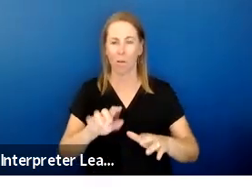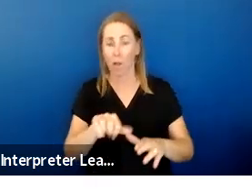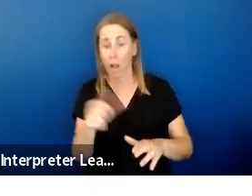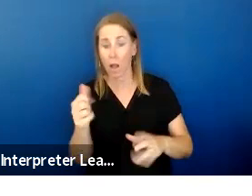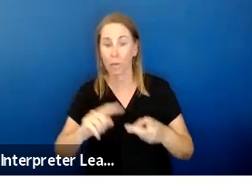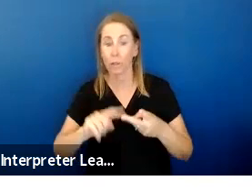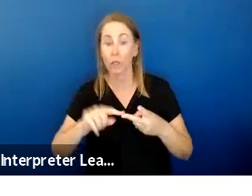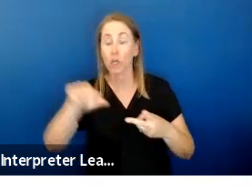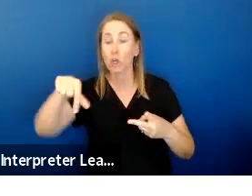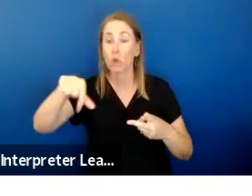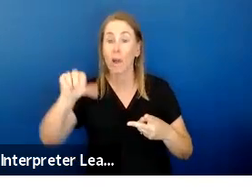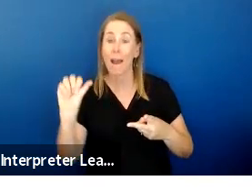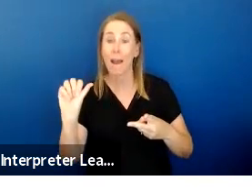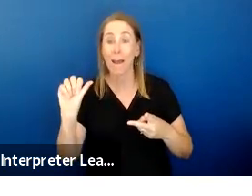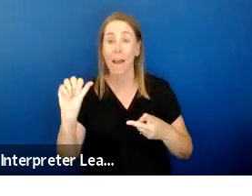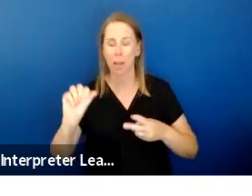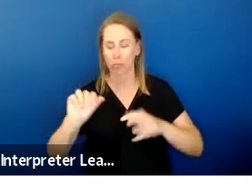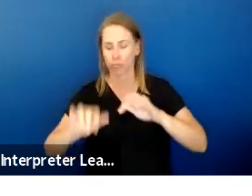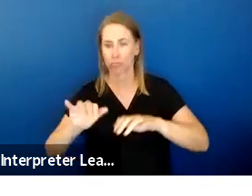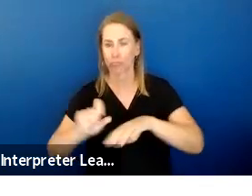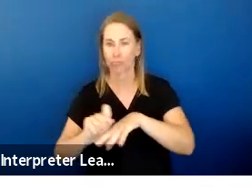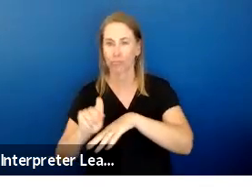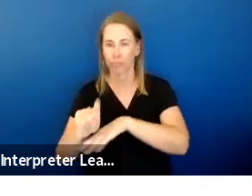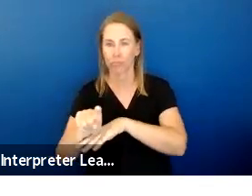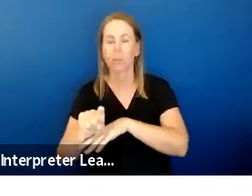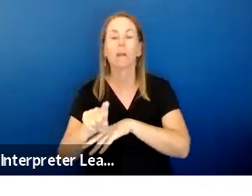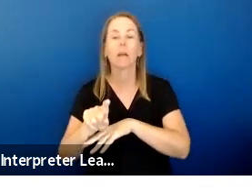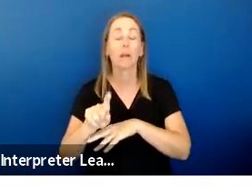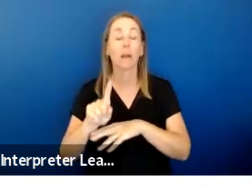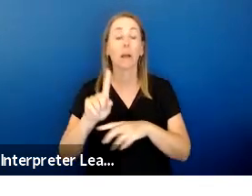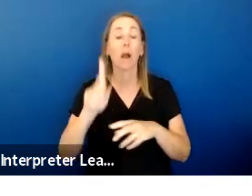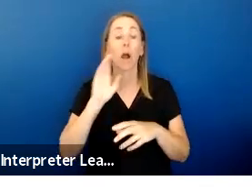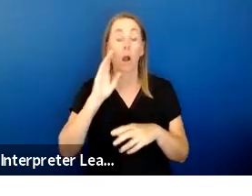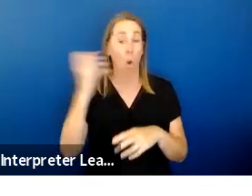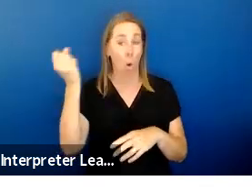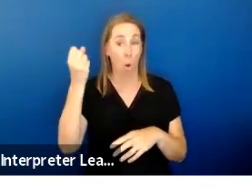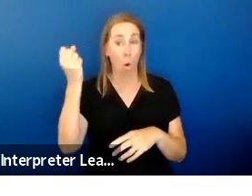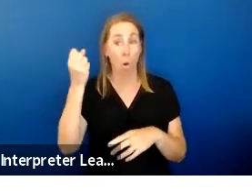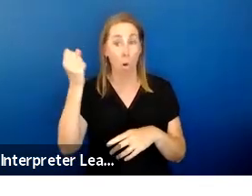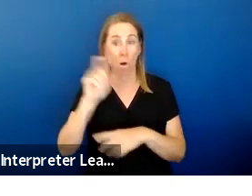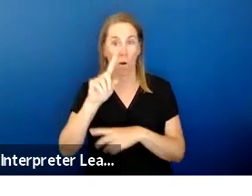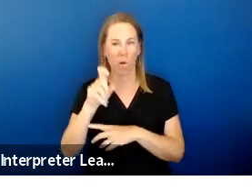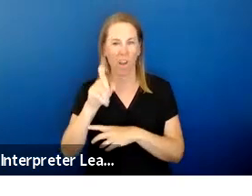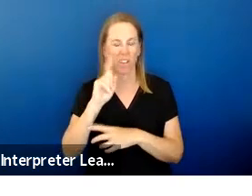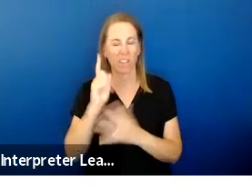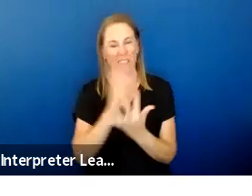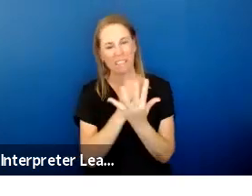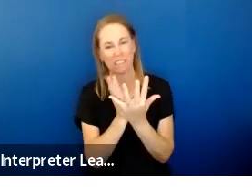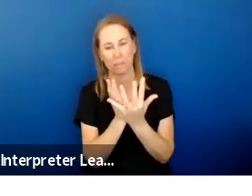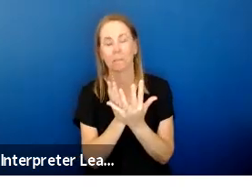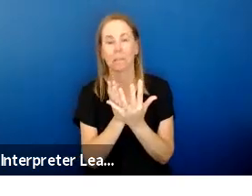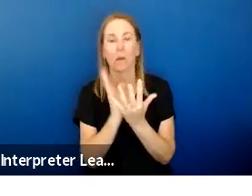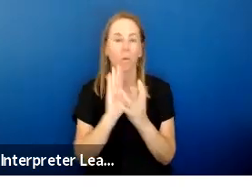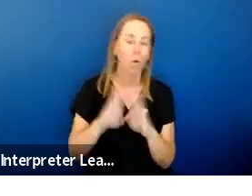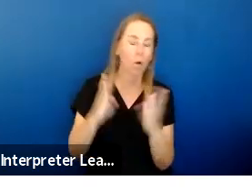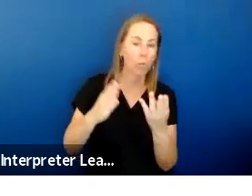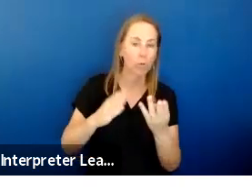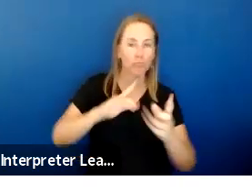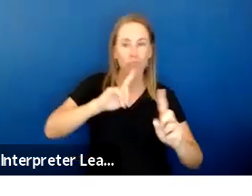box right there, and we will have a question and answer session at the end of the webinar to address